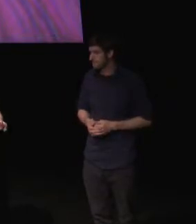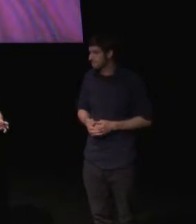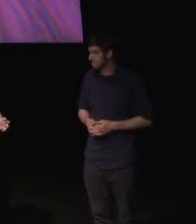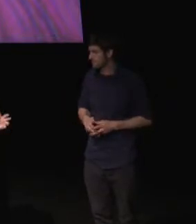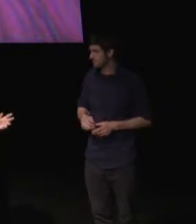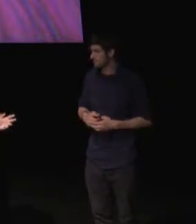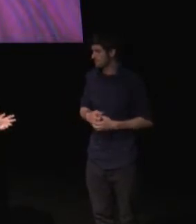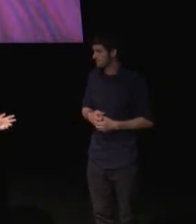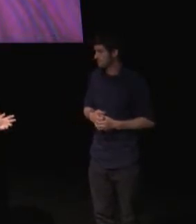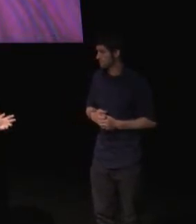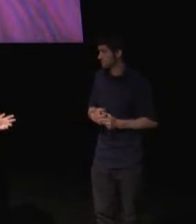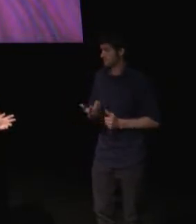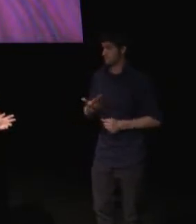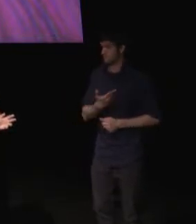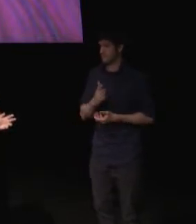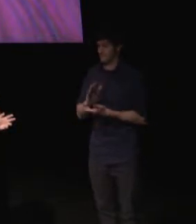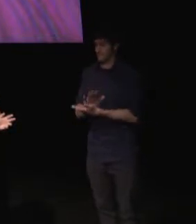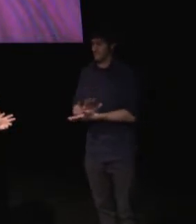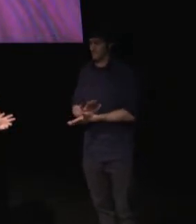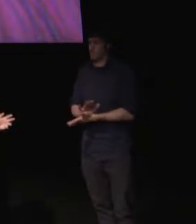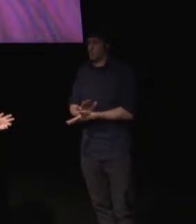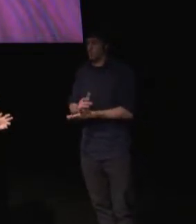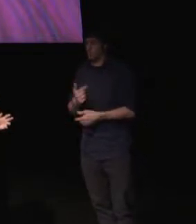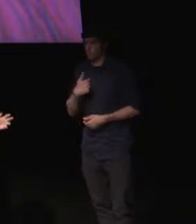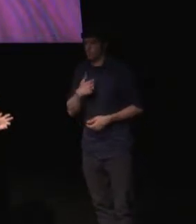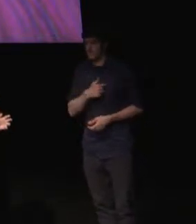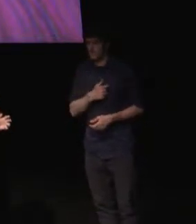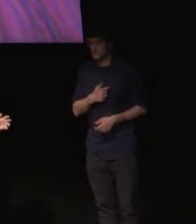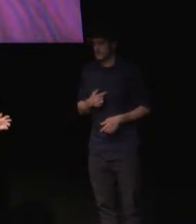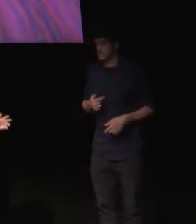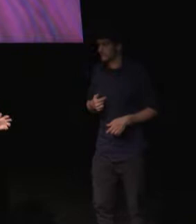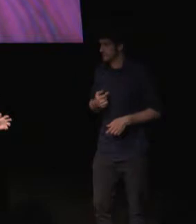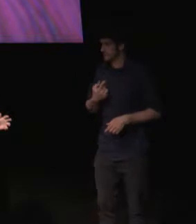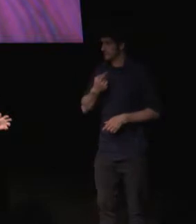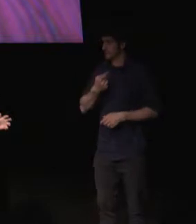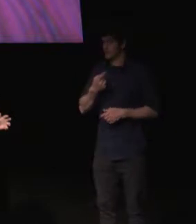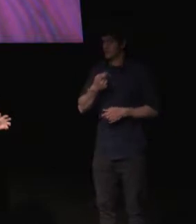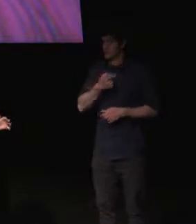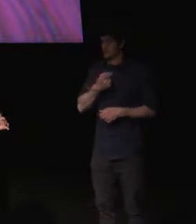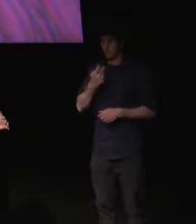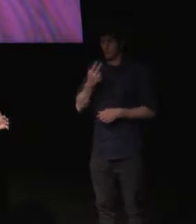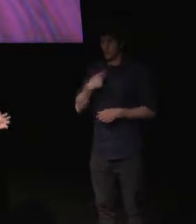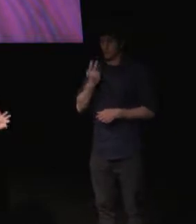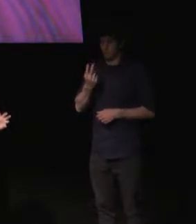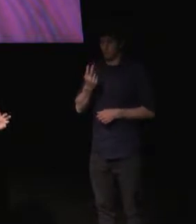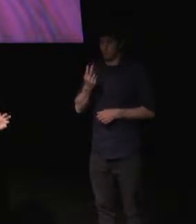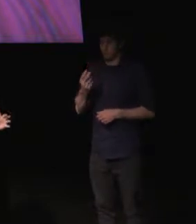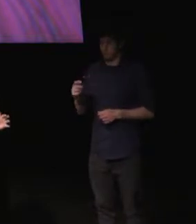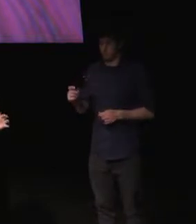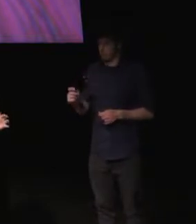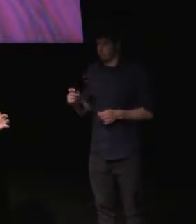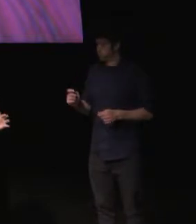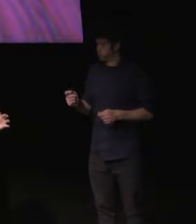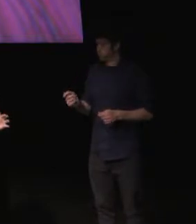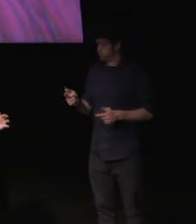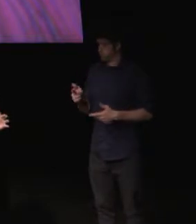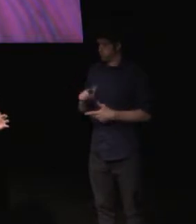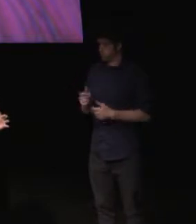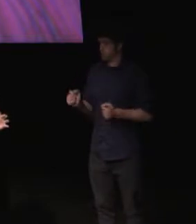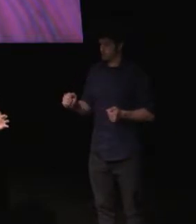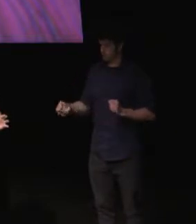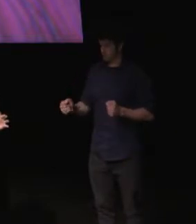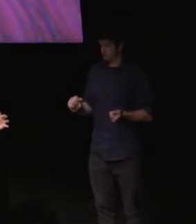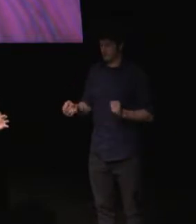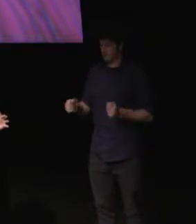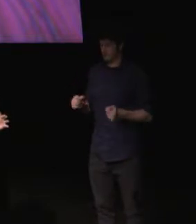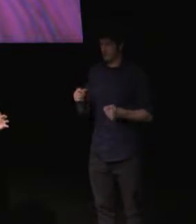this woman, we actually just took the 2 switches that she was already using for her wheelchair, and we mapped them to essentially left